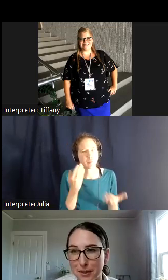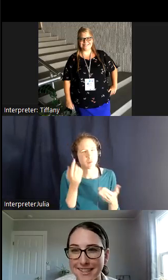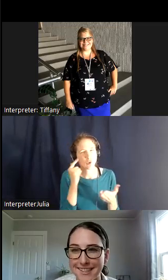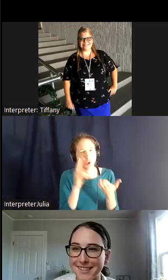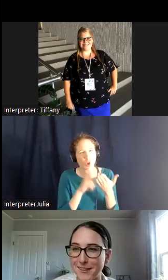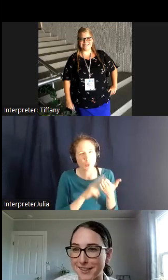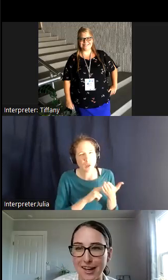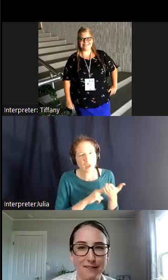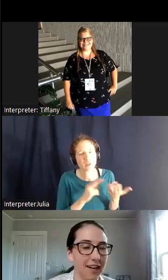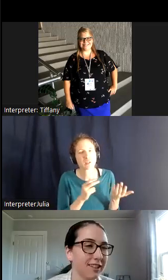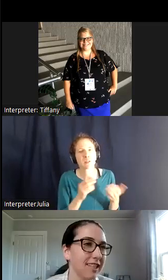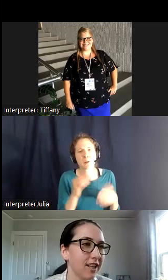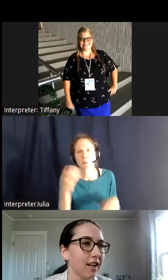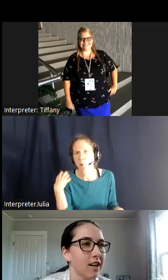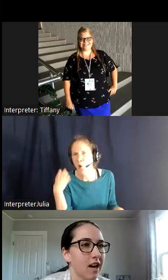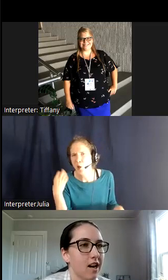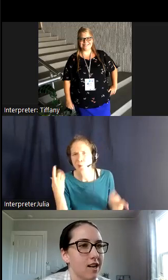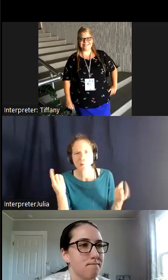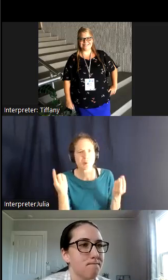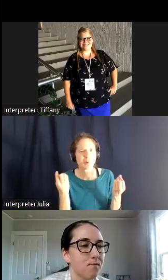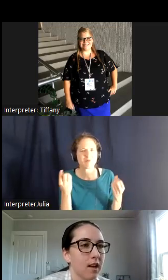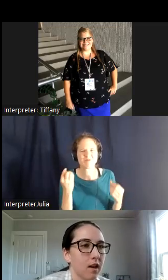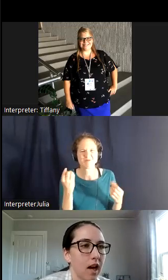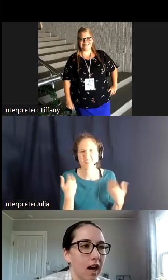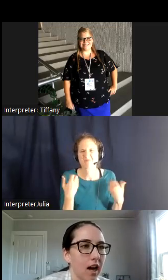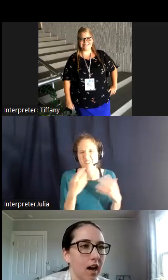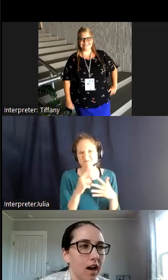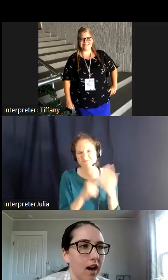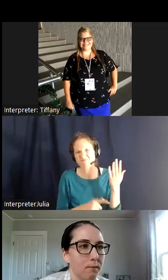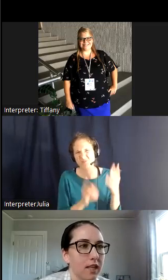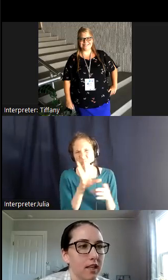BHA is going to play into this. So there's a lot of factors here. I'm